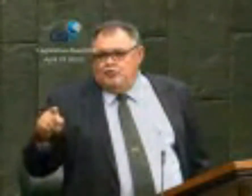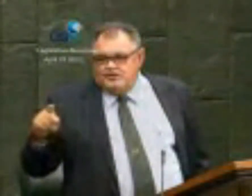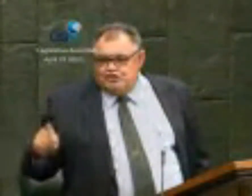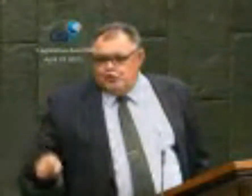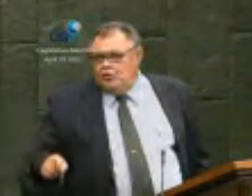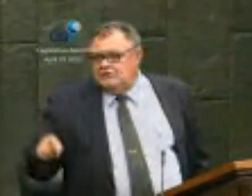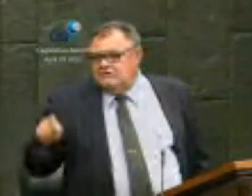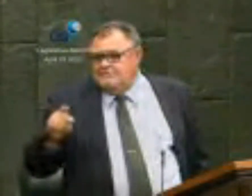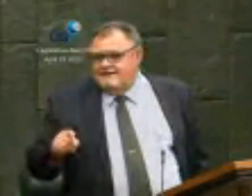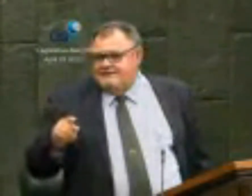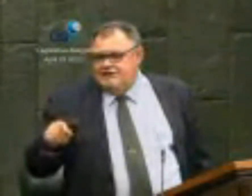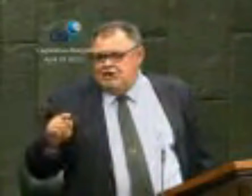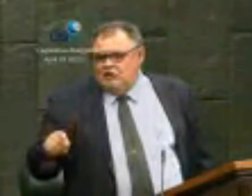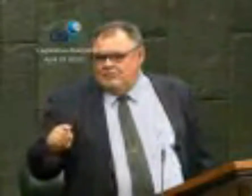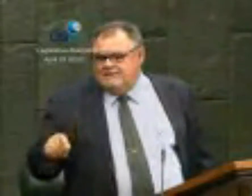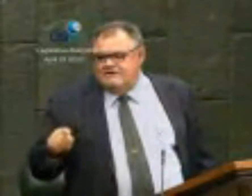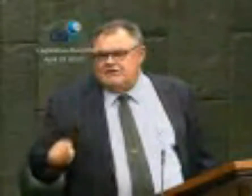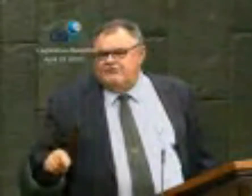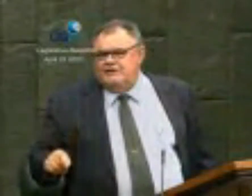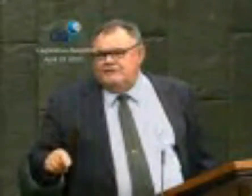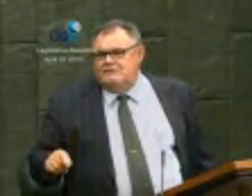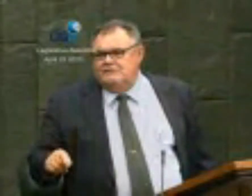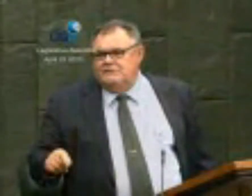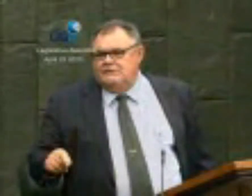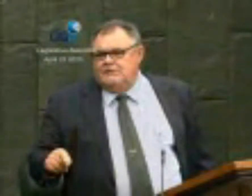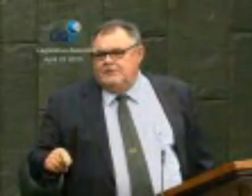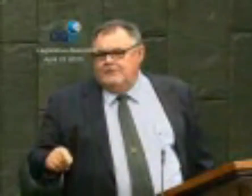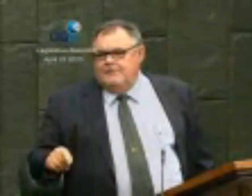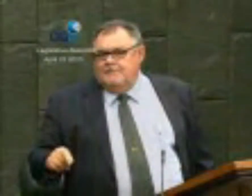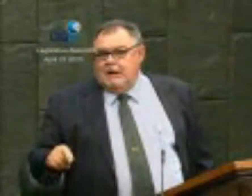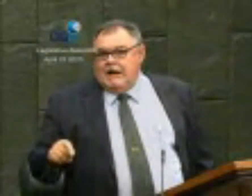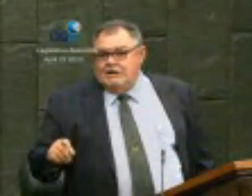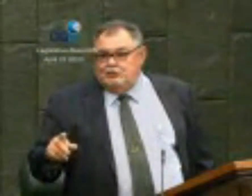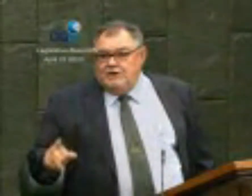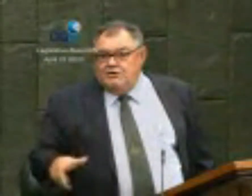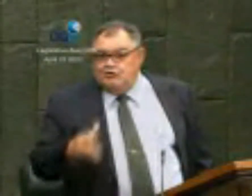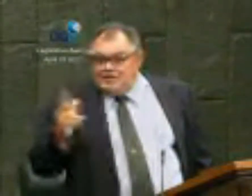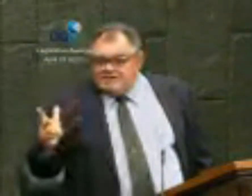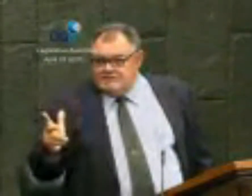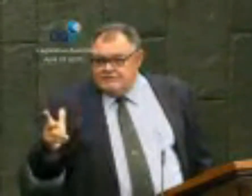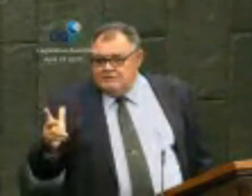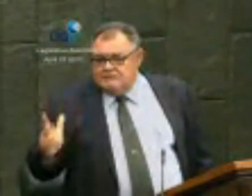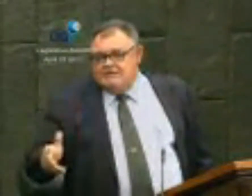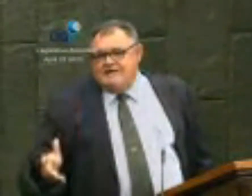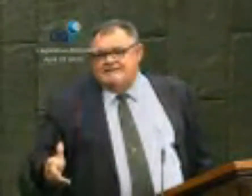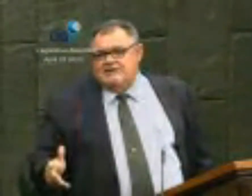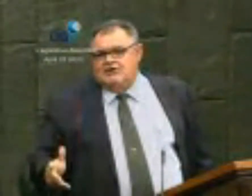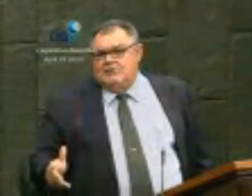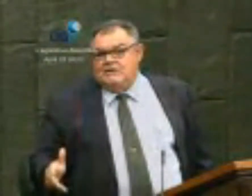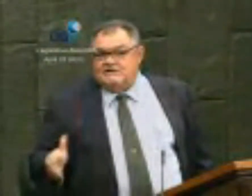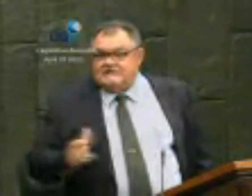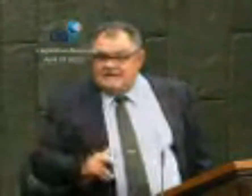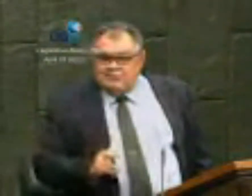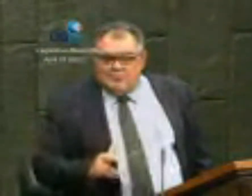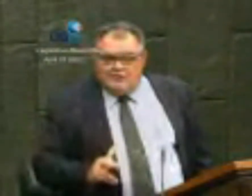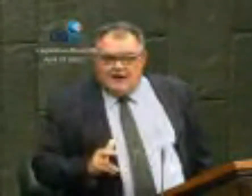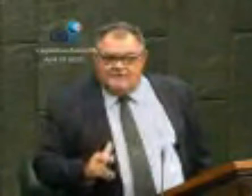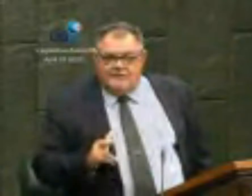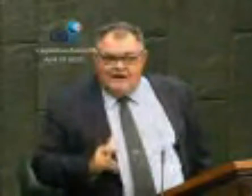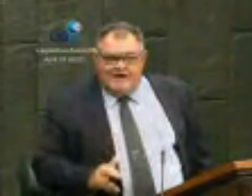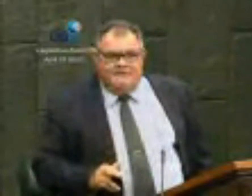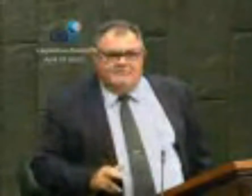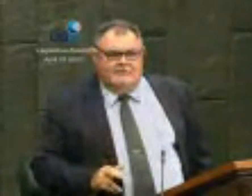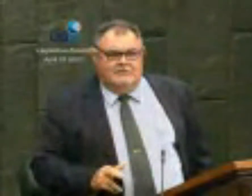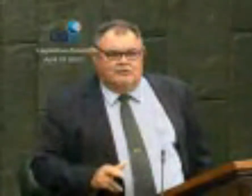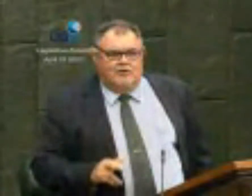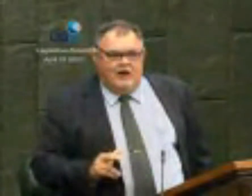country and to increase the domestic economy, because that's what we're going to have to rely on to a large extent,